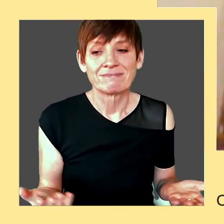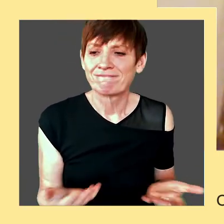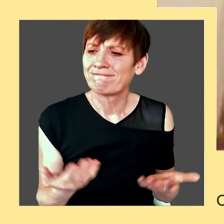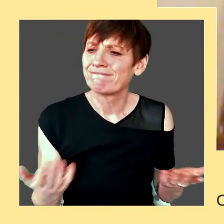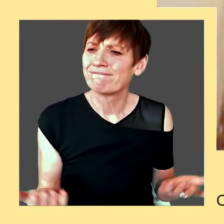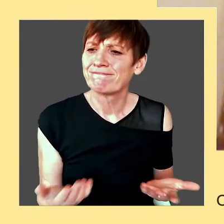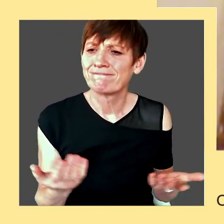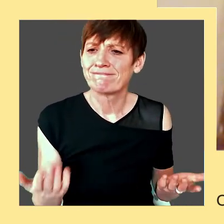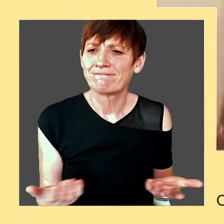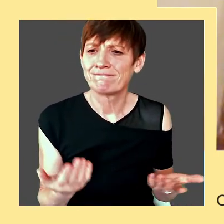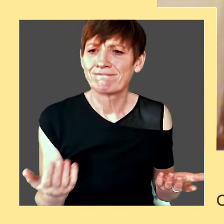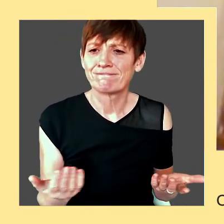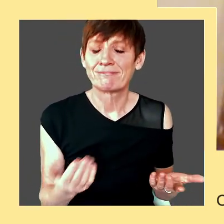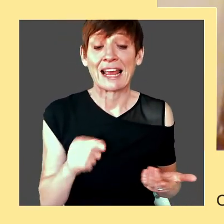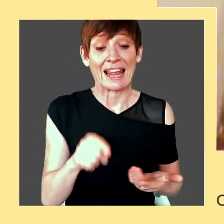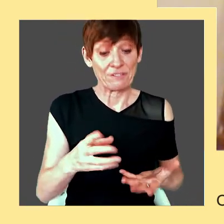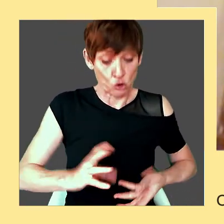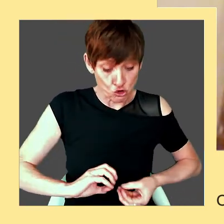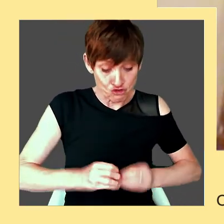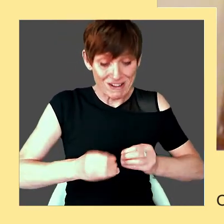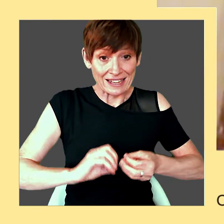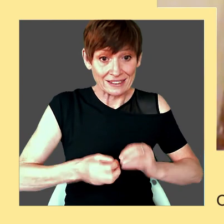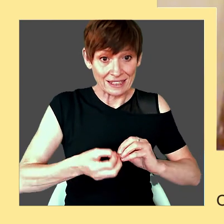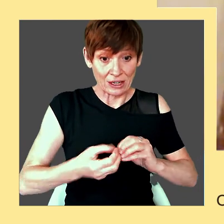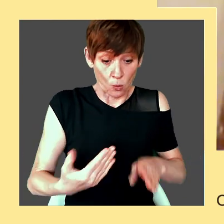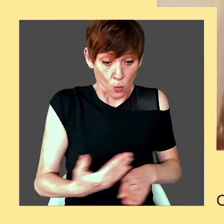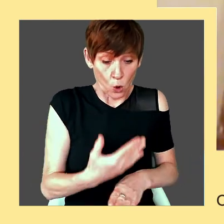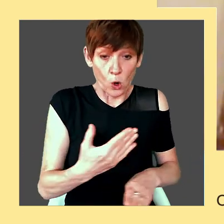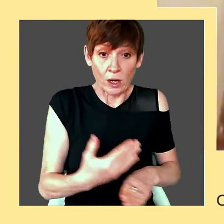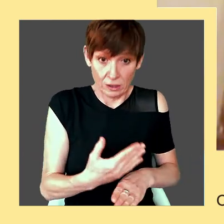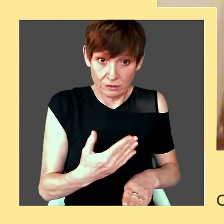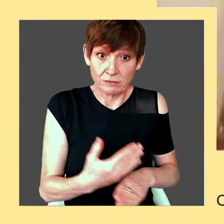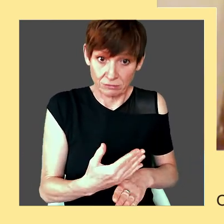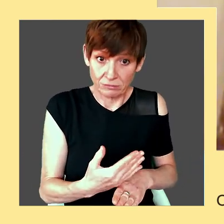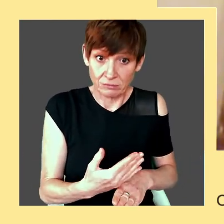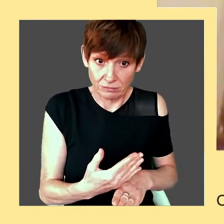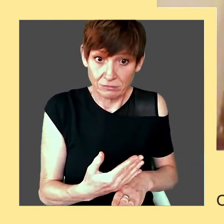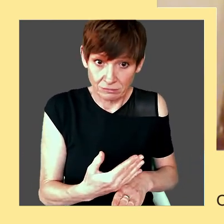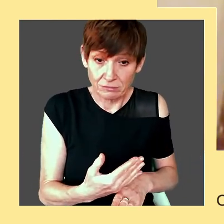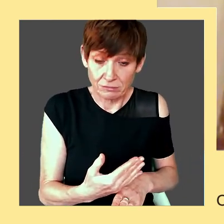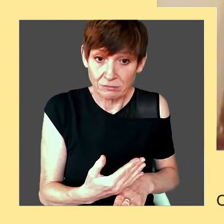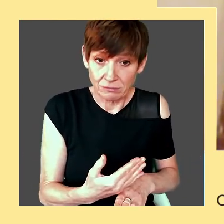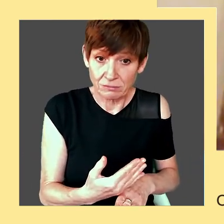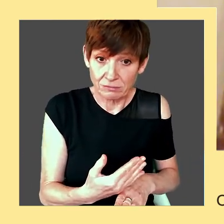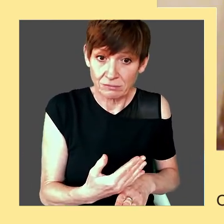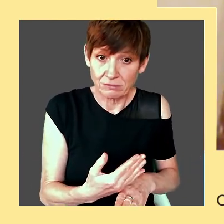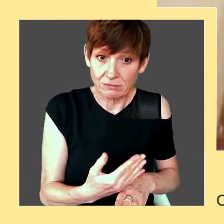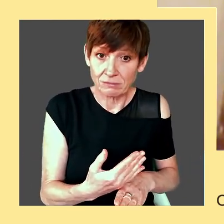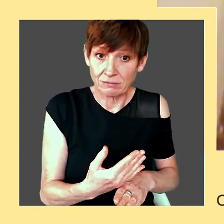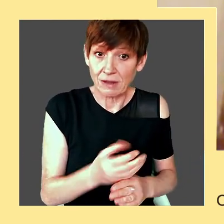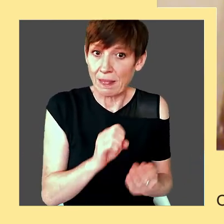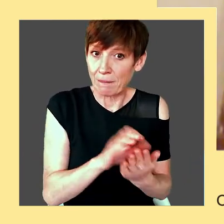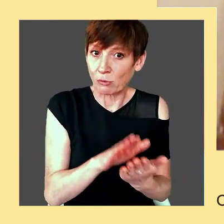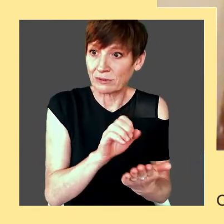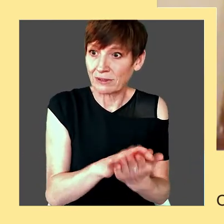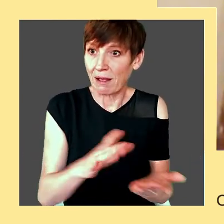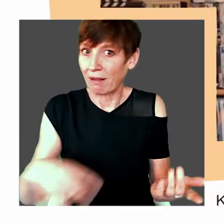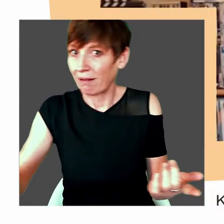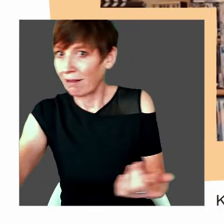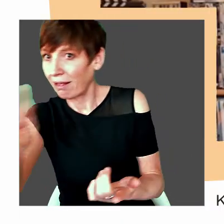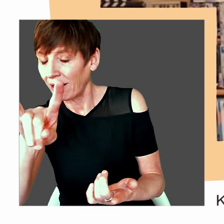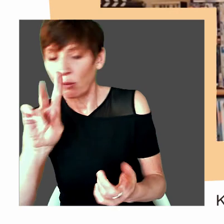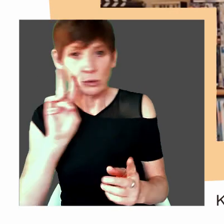if you make a work and be active to making works, people start seeing you